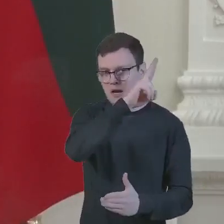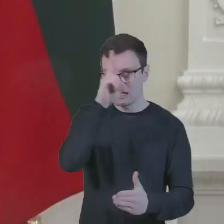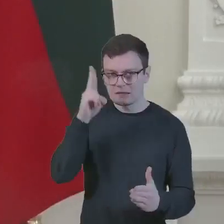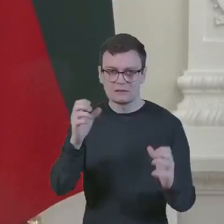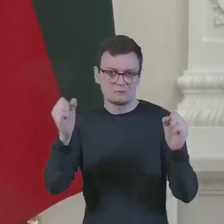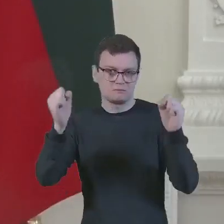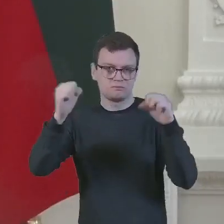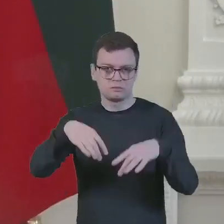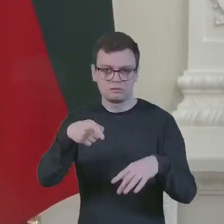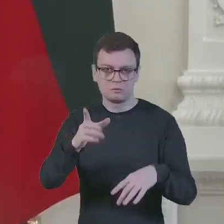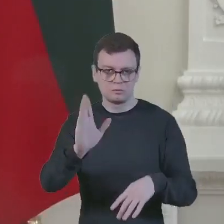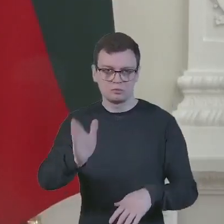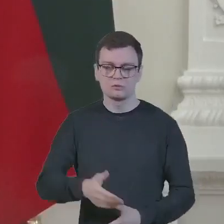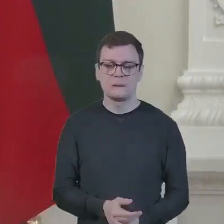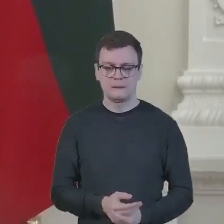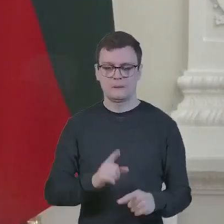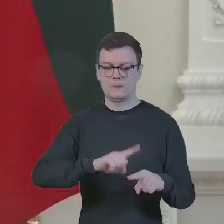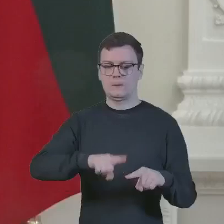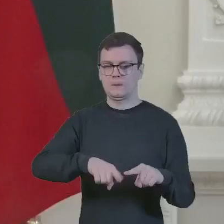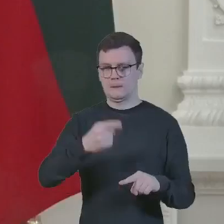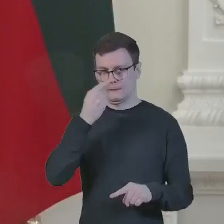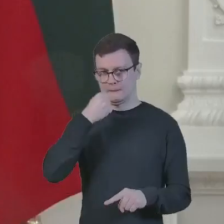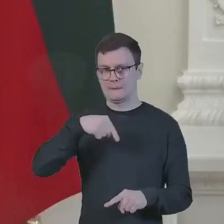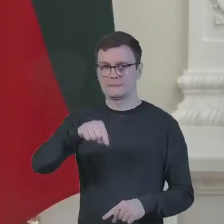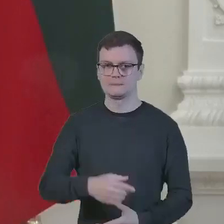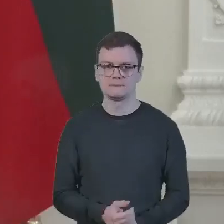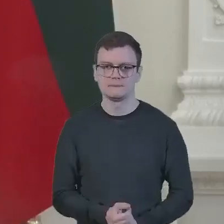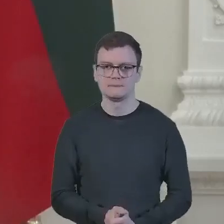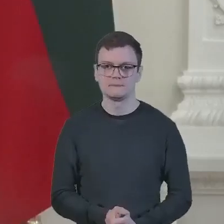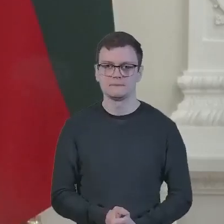until the NATO summit takes place,